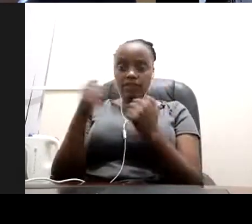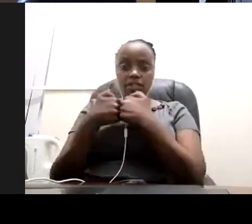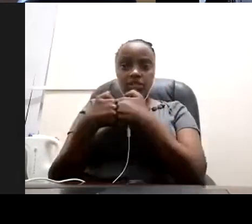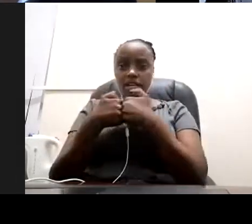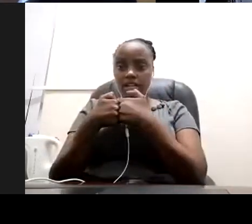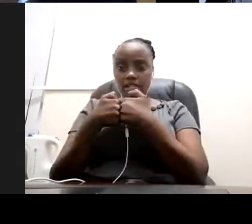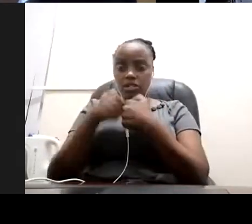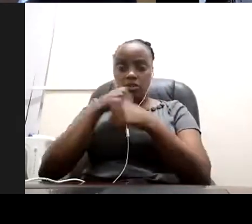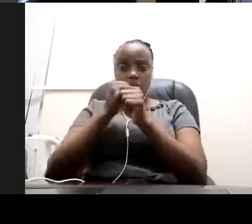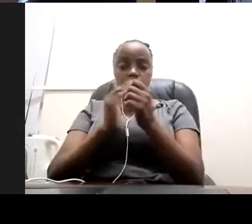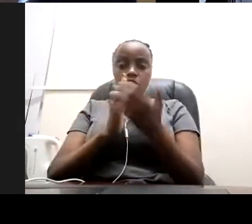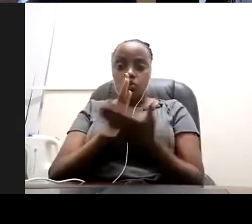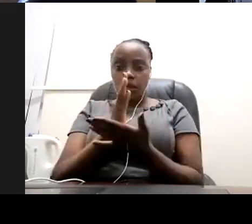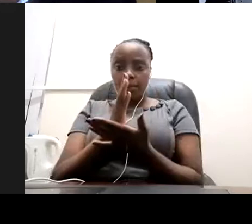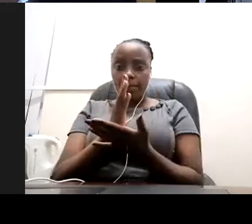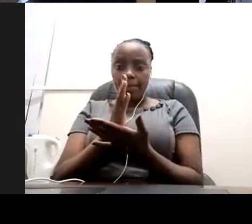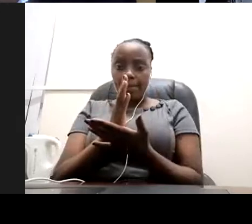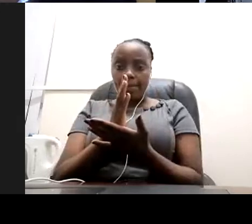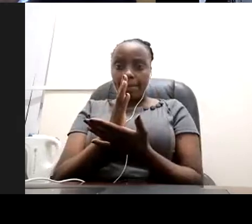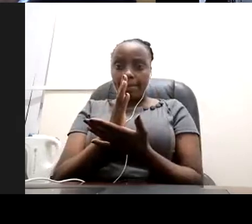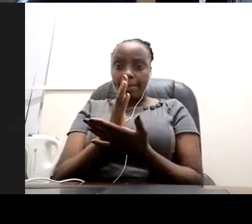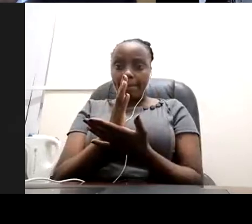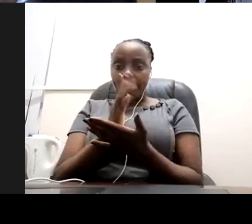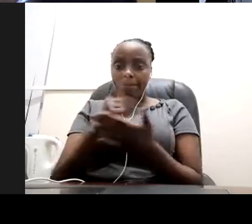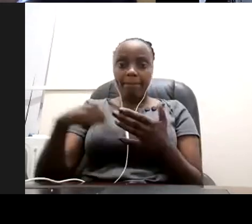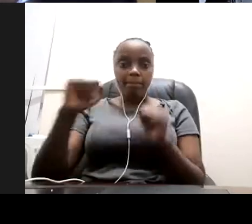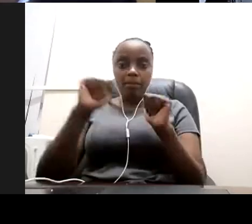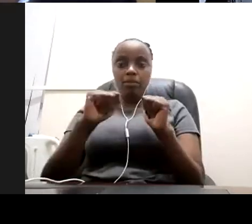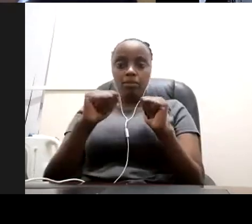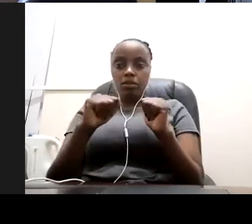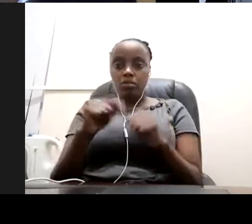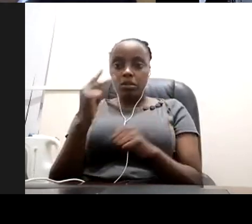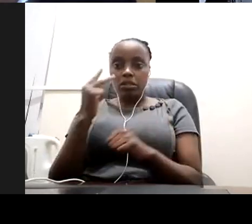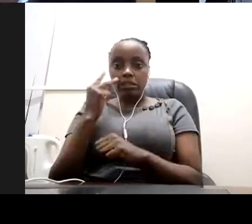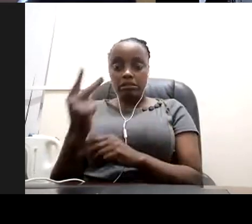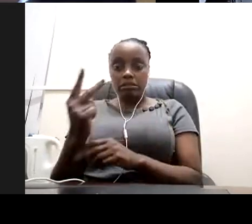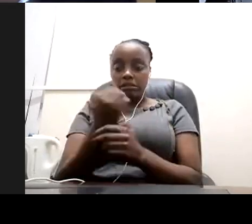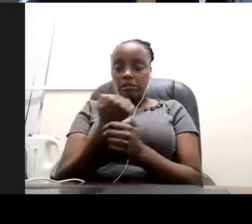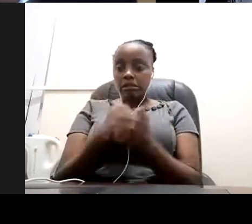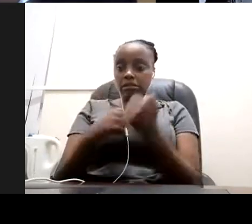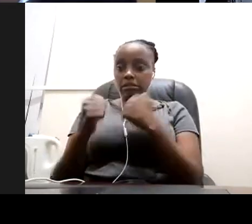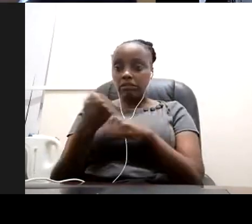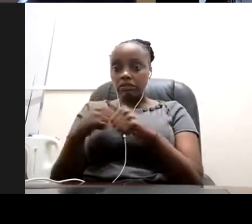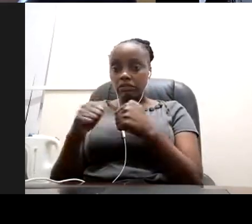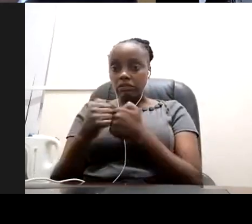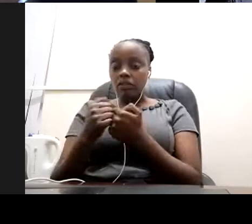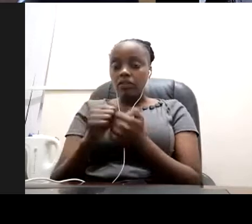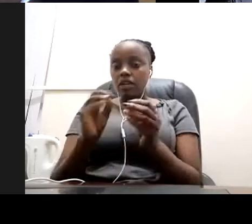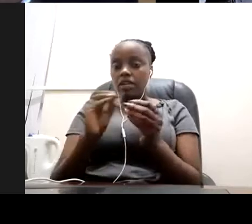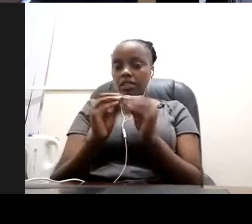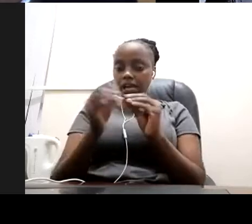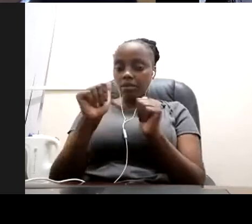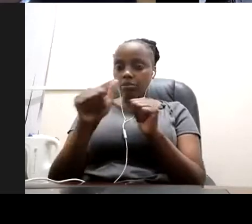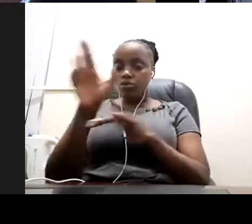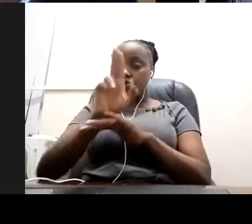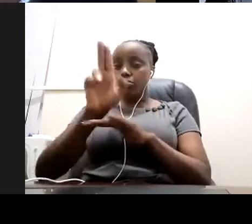ensure that we can see robust, solid data that can be used in the